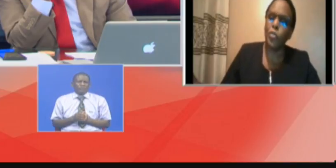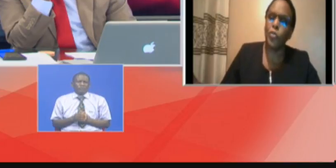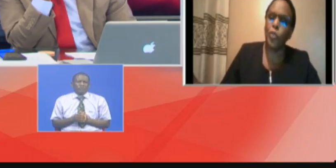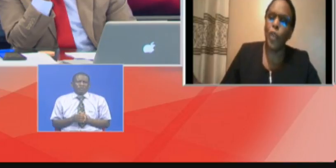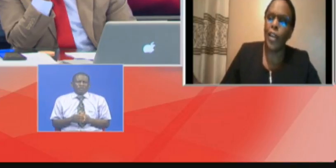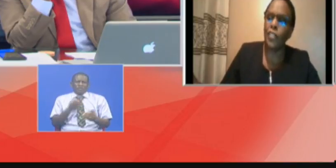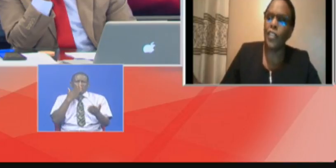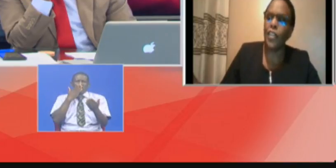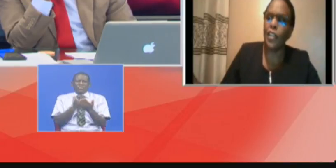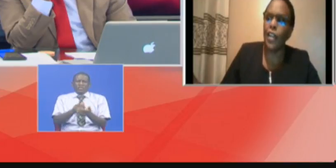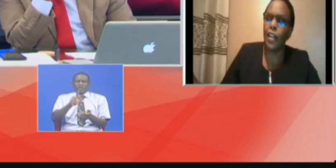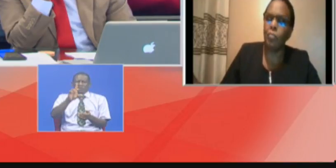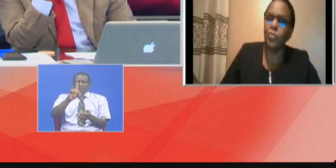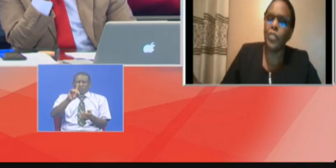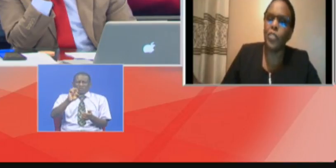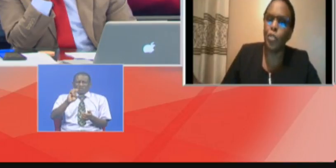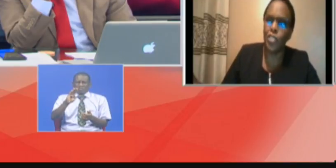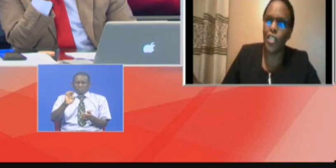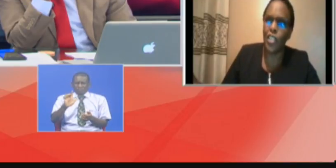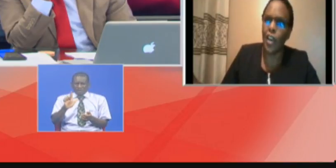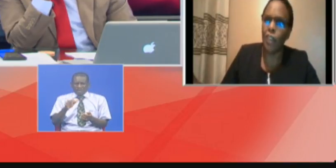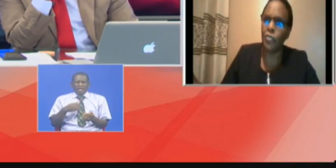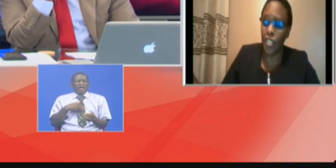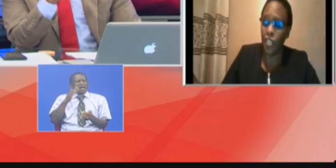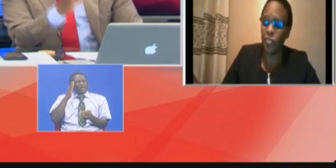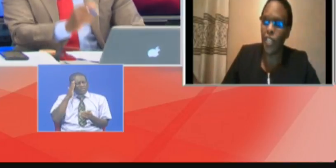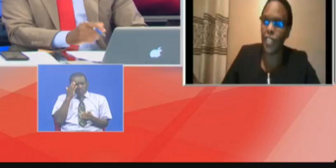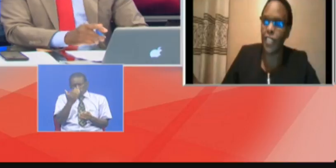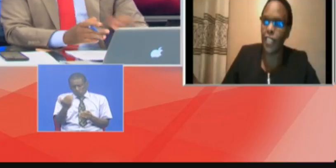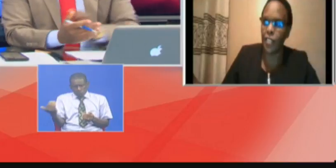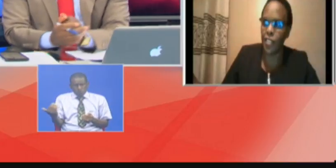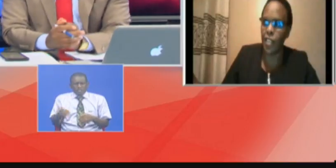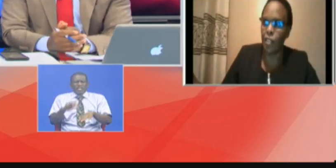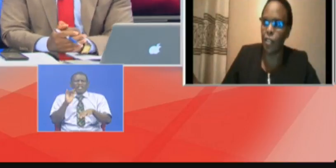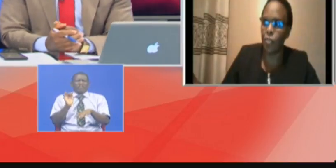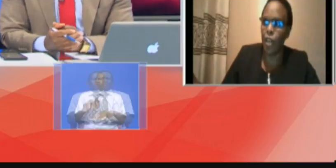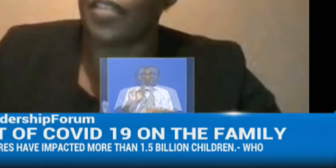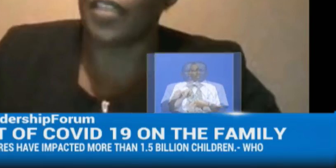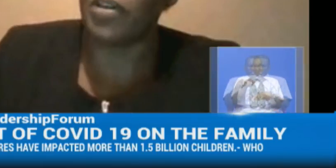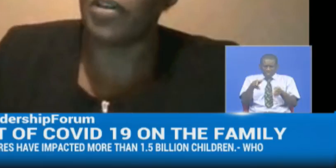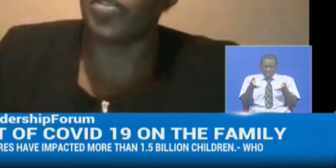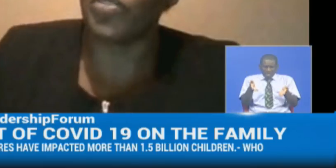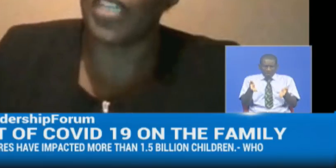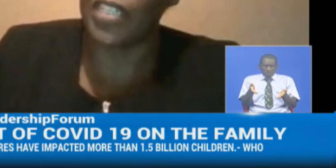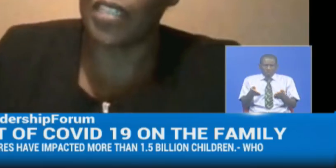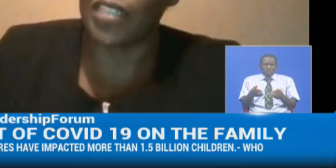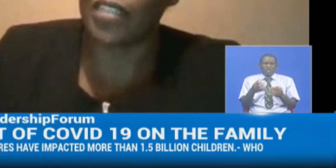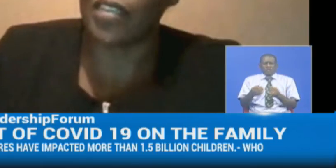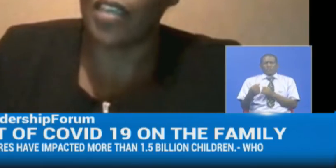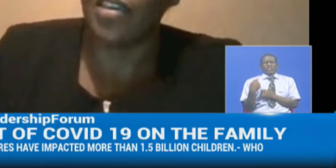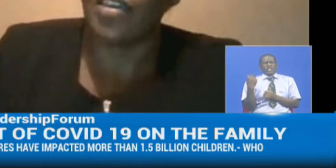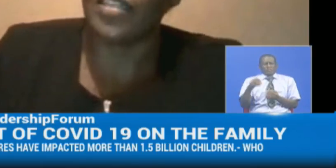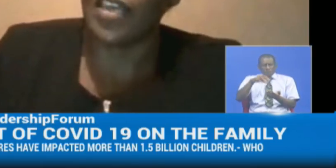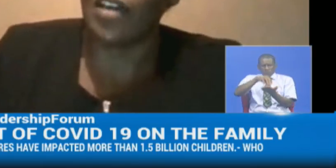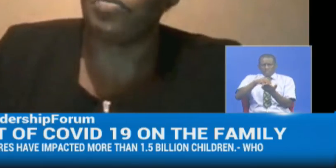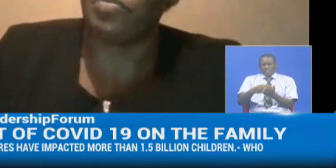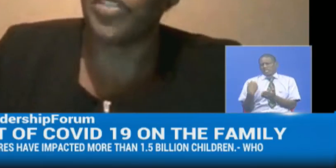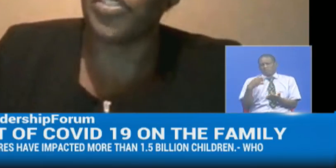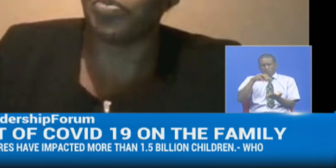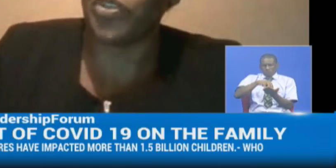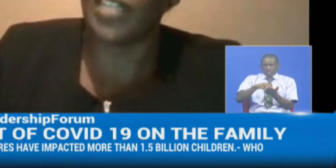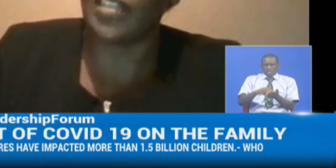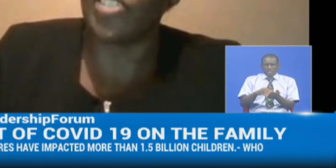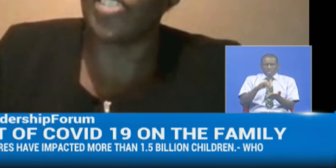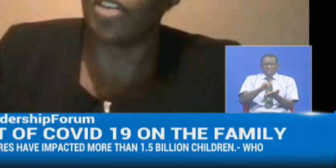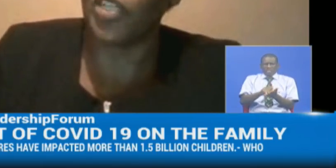Thank you, Dubo. I think children are very affected at this time. The number of cases that have